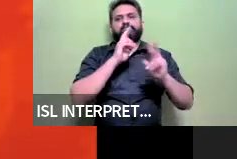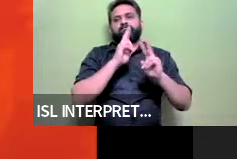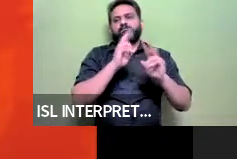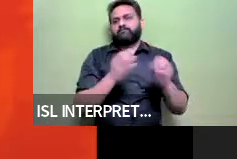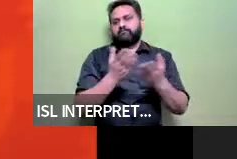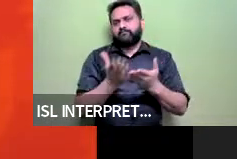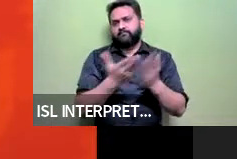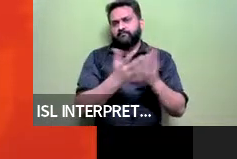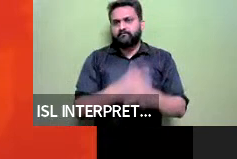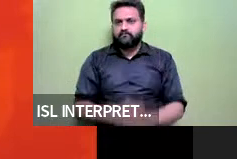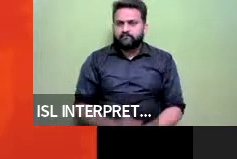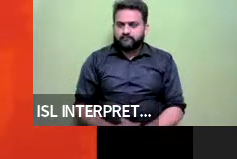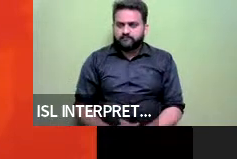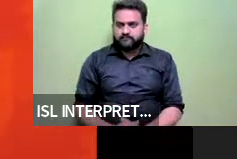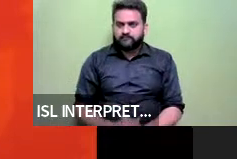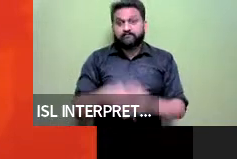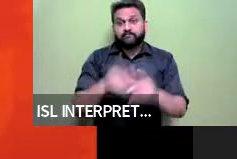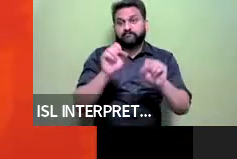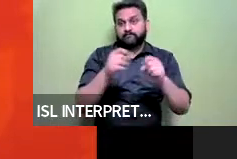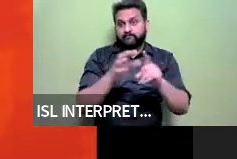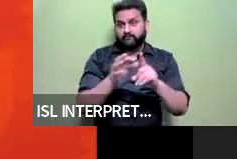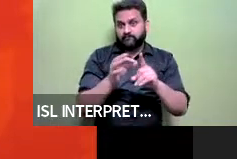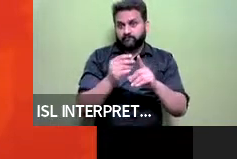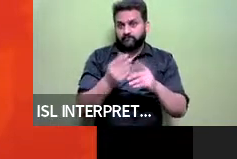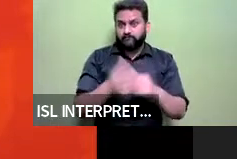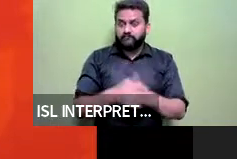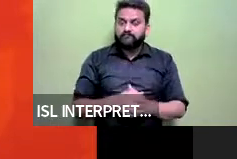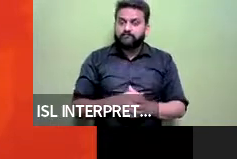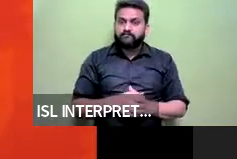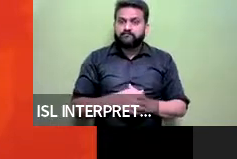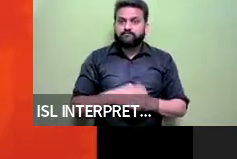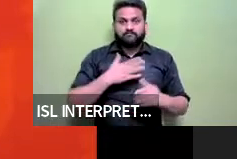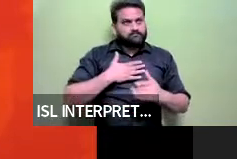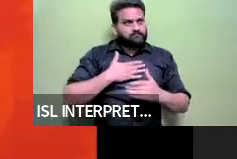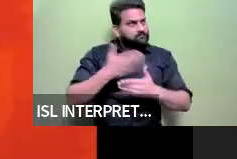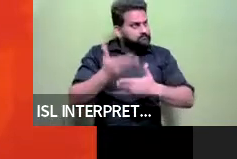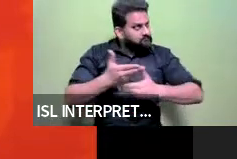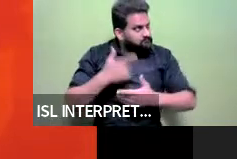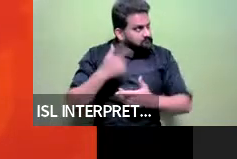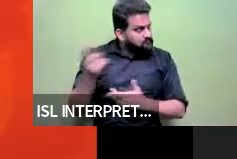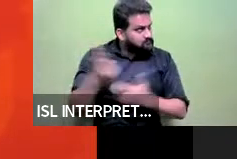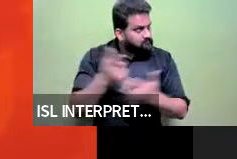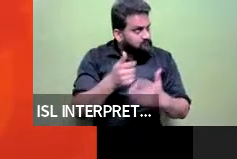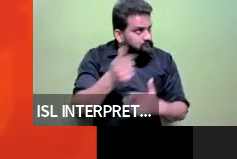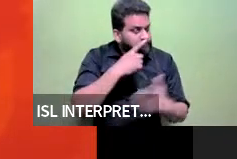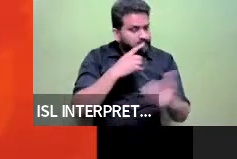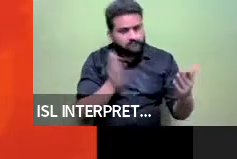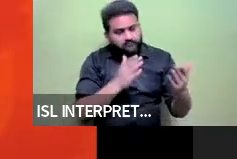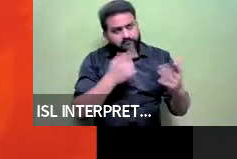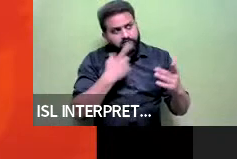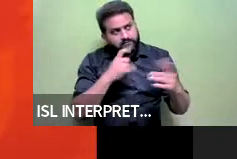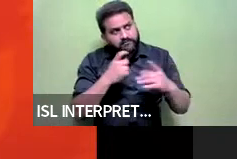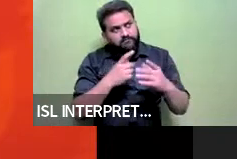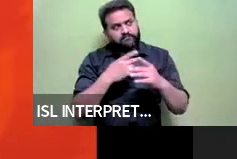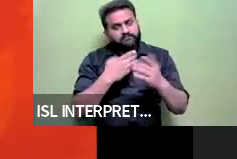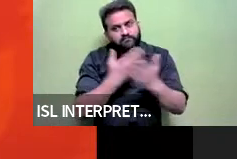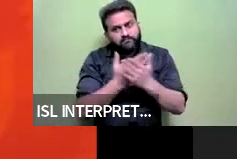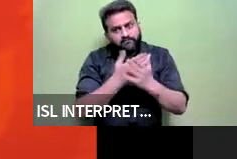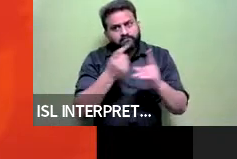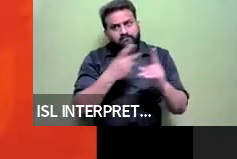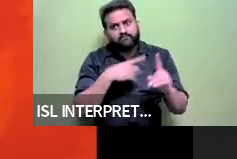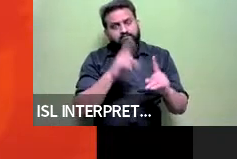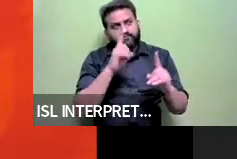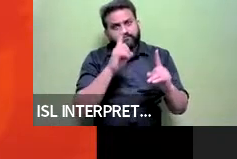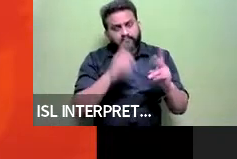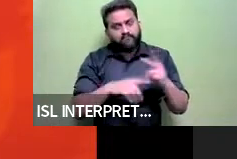So you can do like this. May I invite the tribunal to see page number, claimant exhibit number 1, page